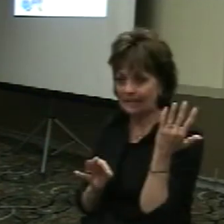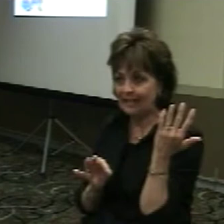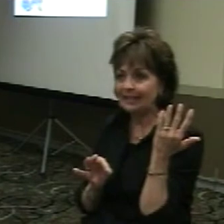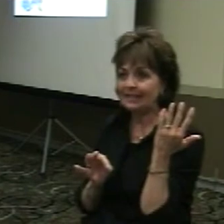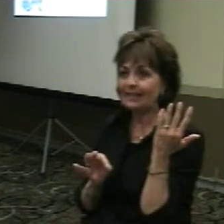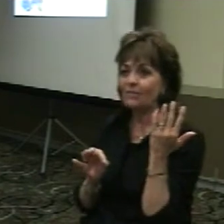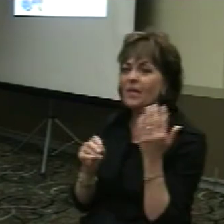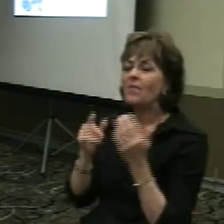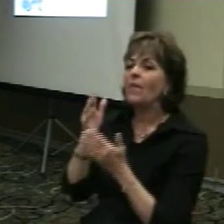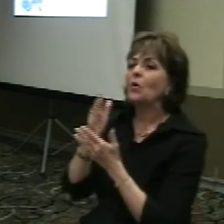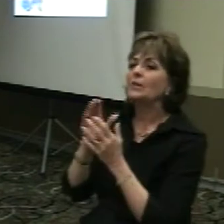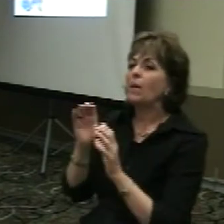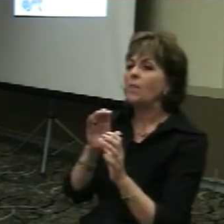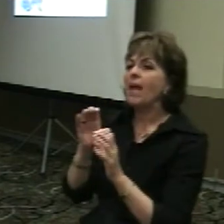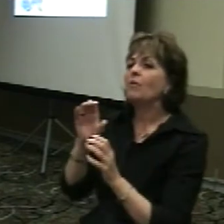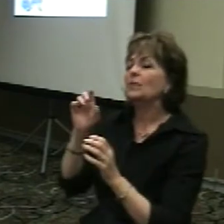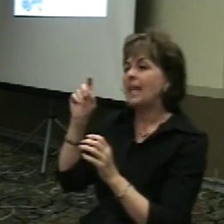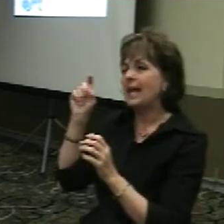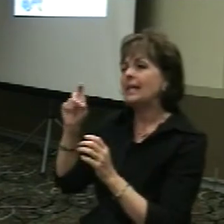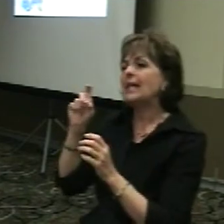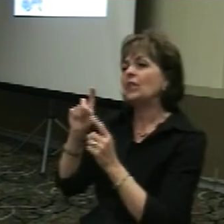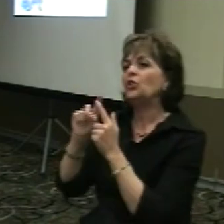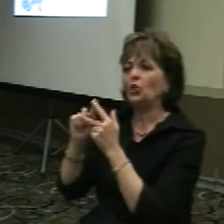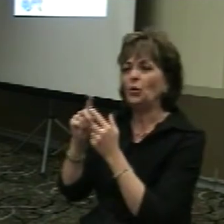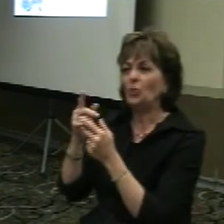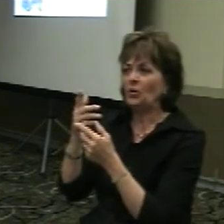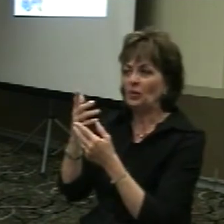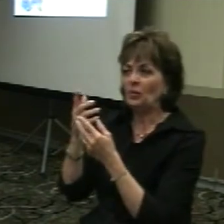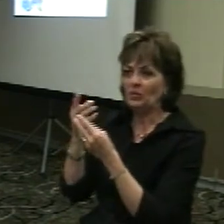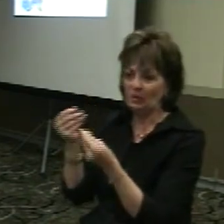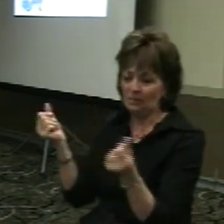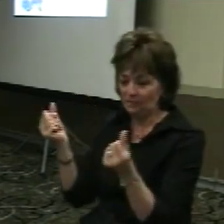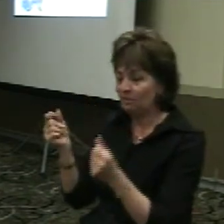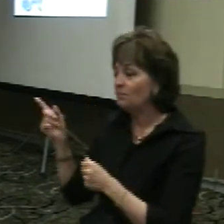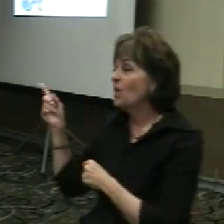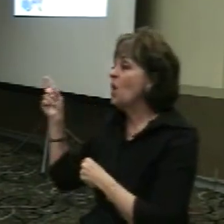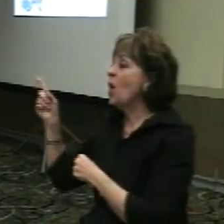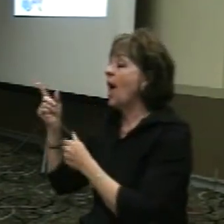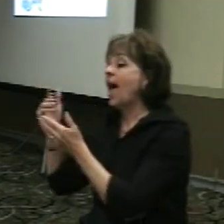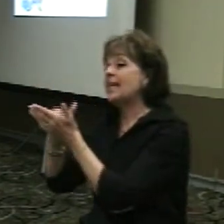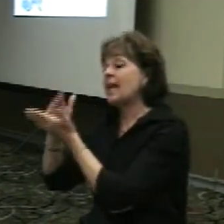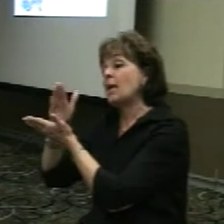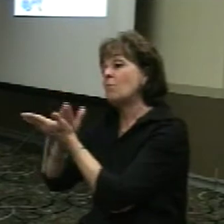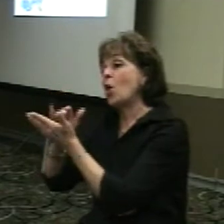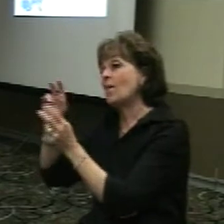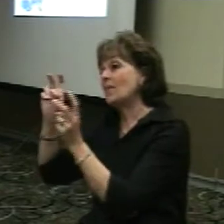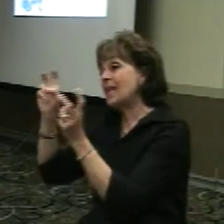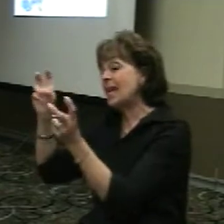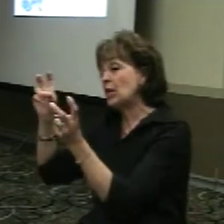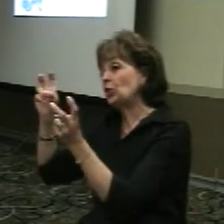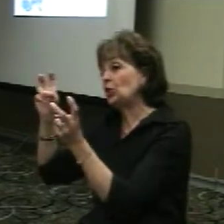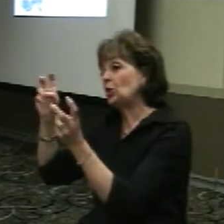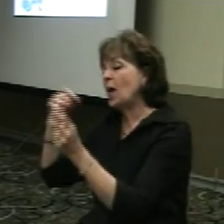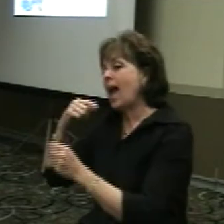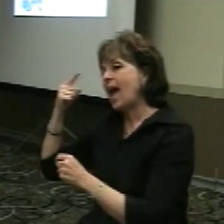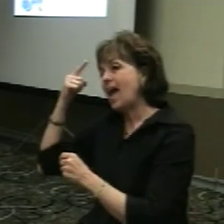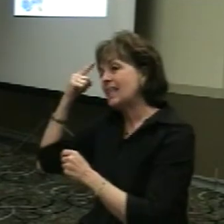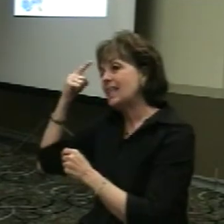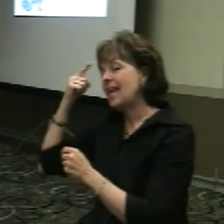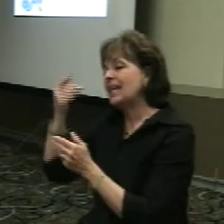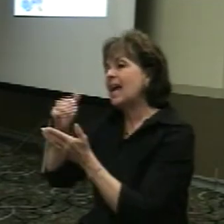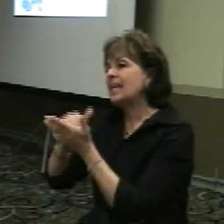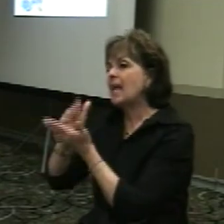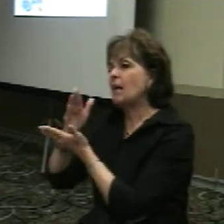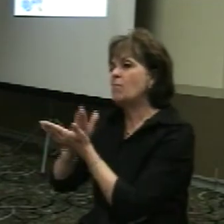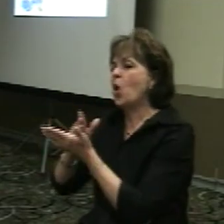there are some behaviors that need to be put in place now. And again, part of the issue is that, and I think this is